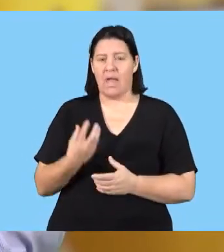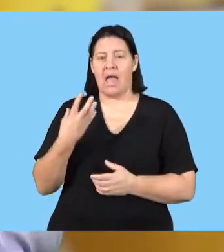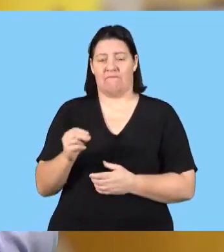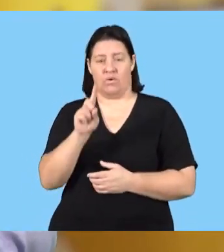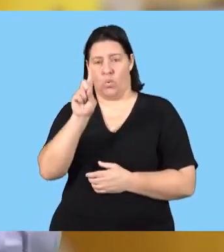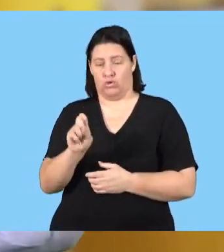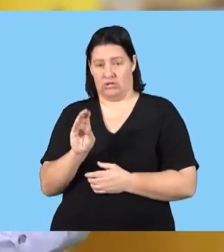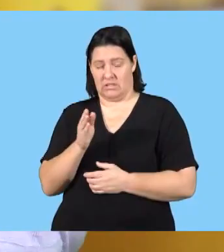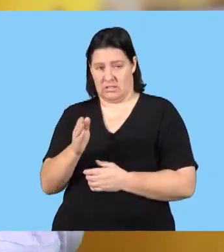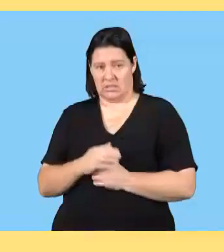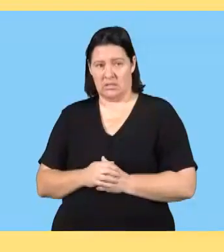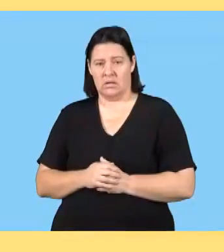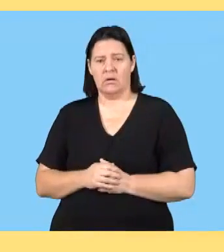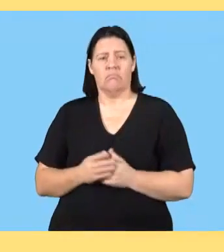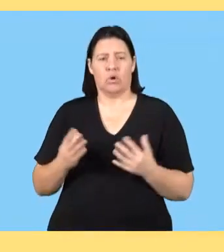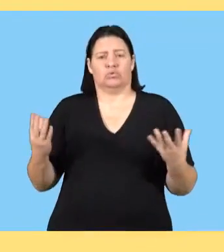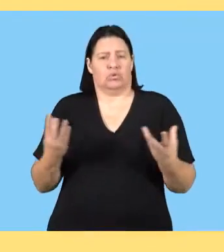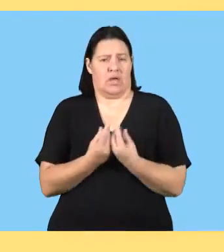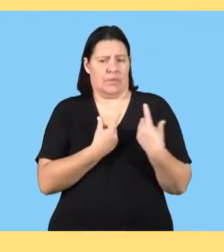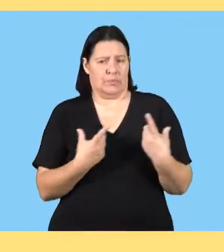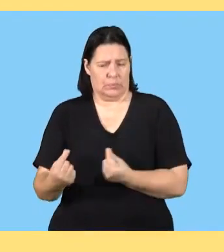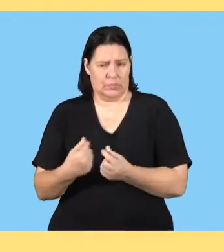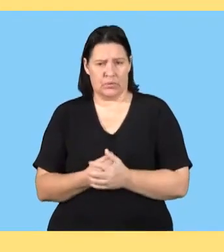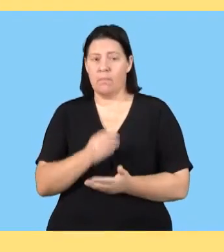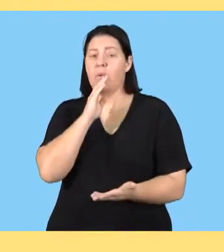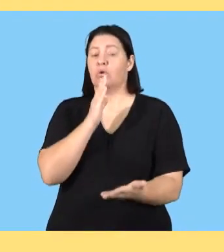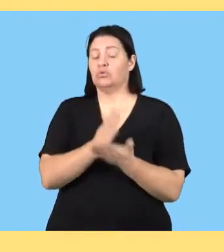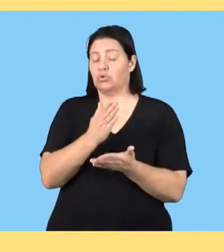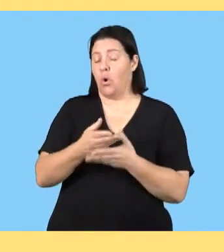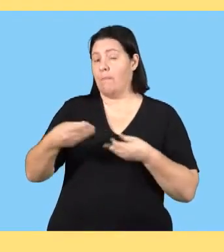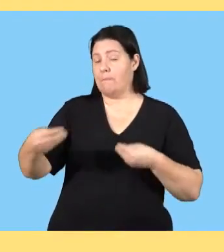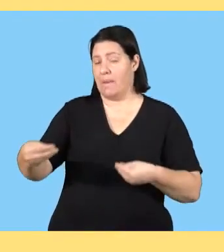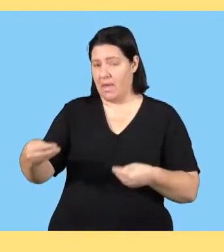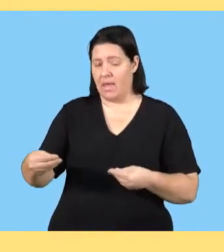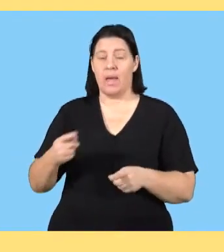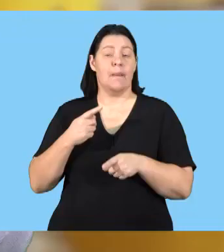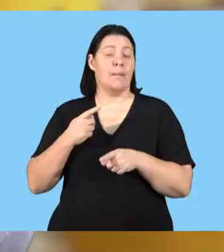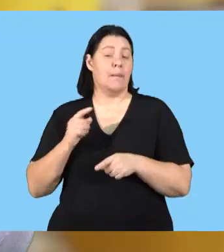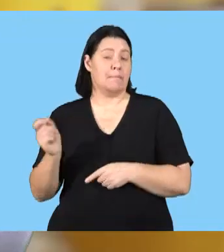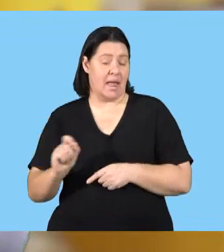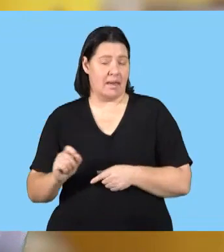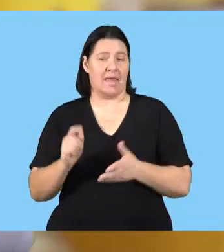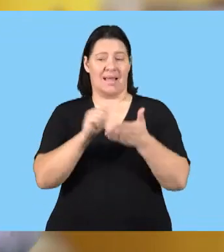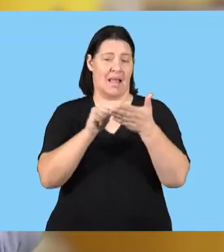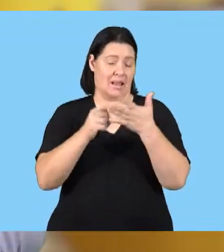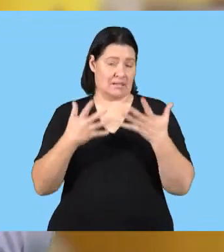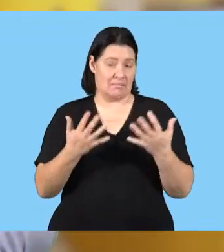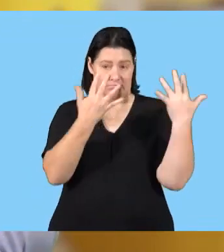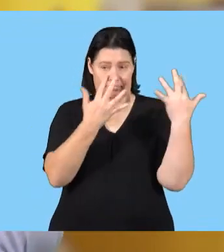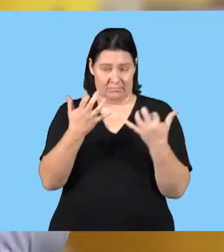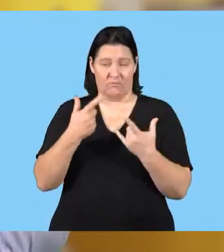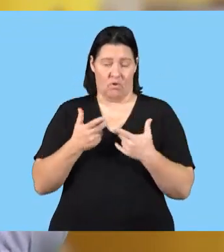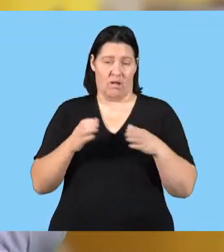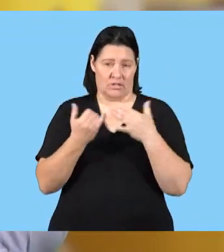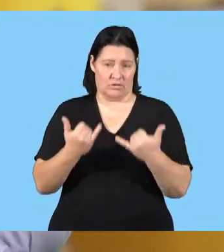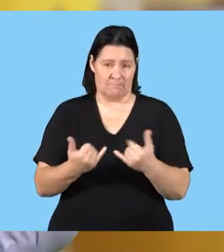here, I have a question which we are going to do together. Ensure you have a paper to write, pen, you need a calculator as well